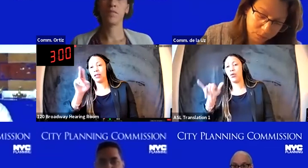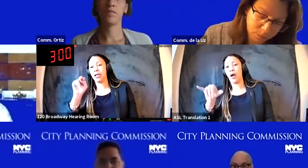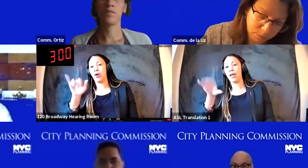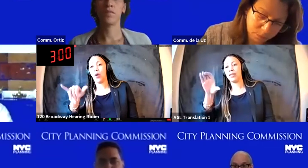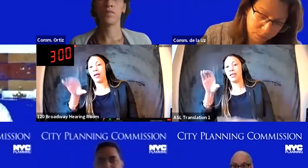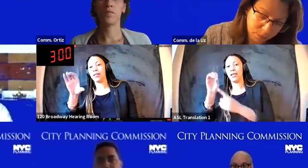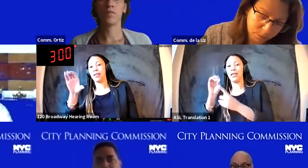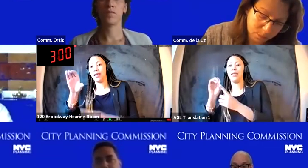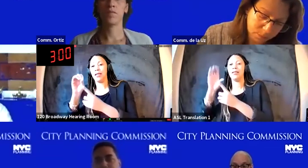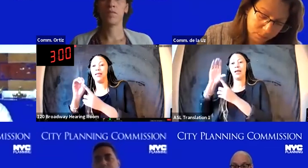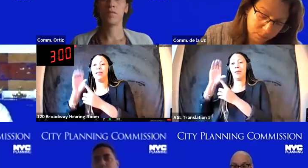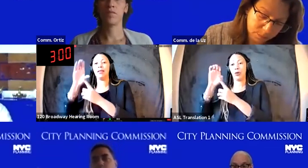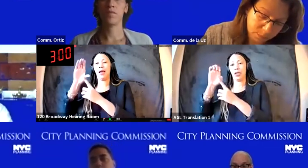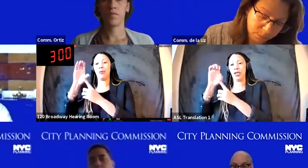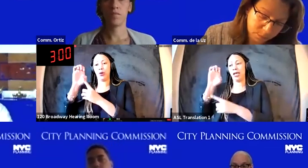www.nyc.gov/nycengage.